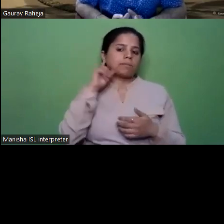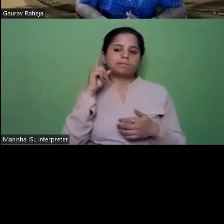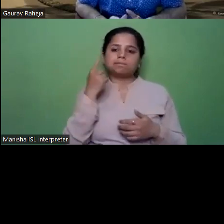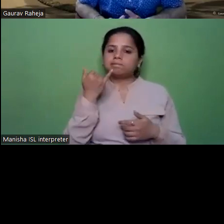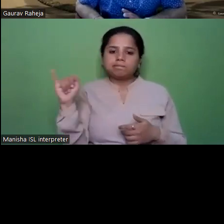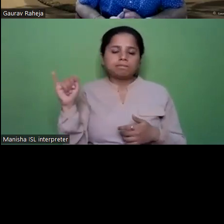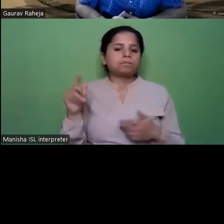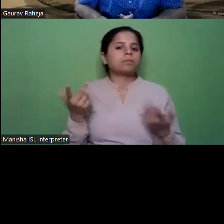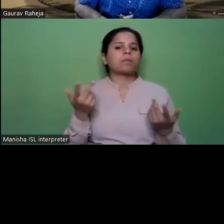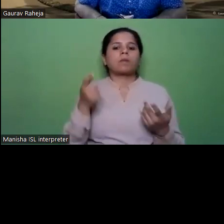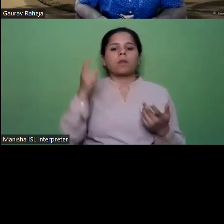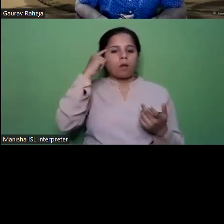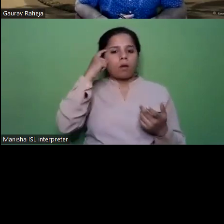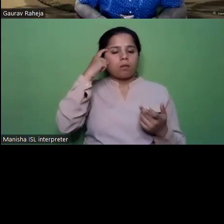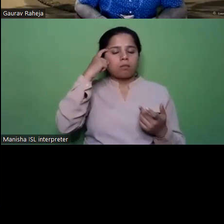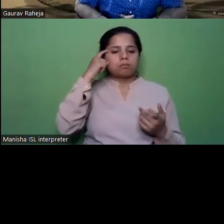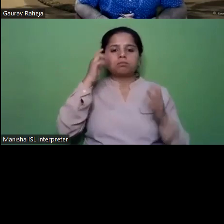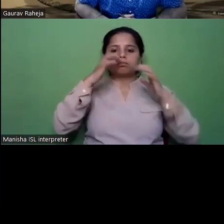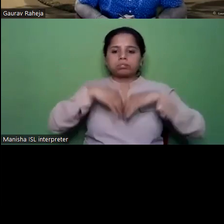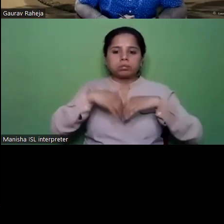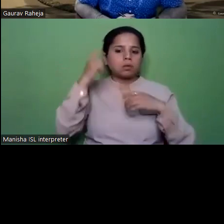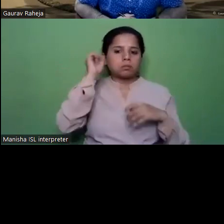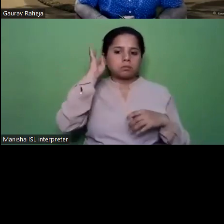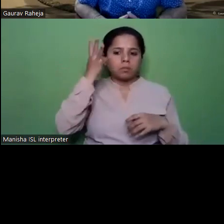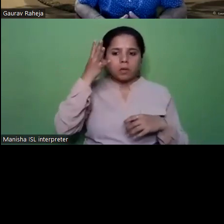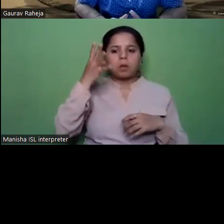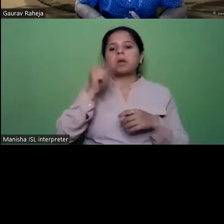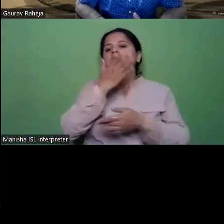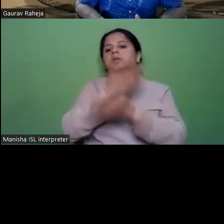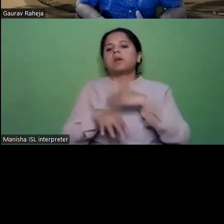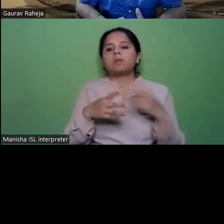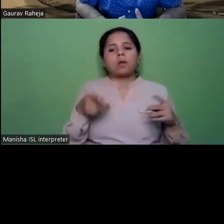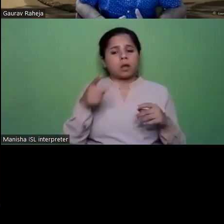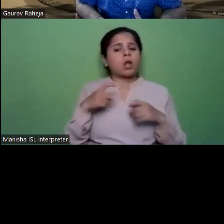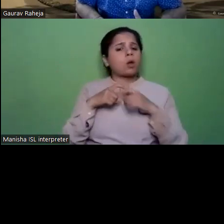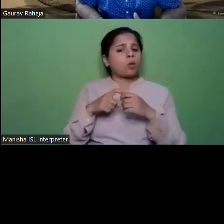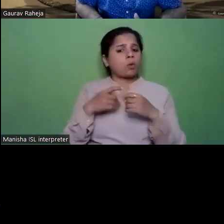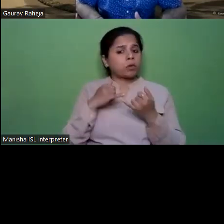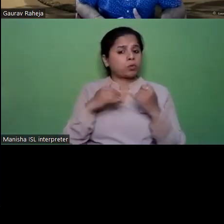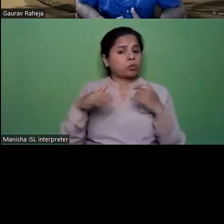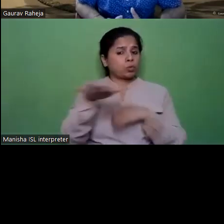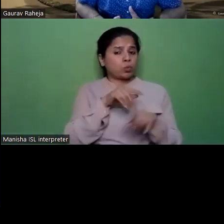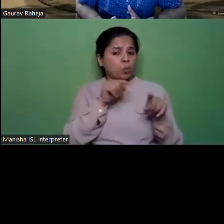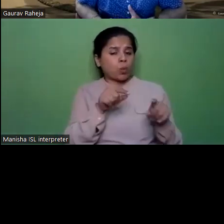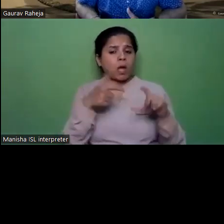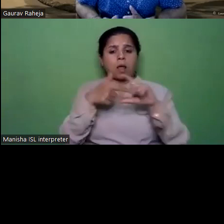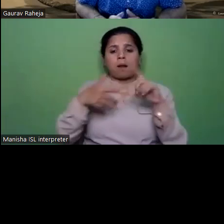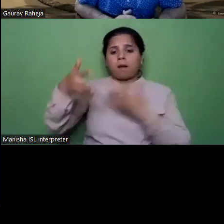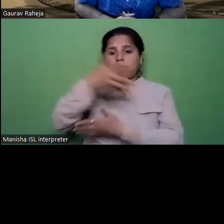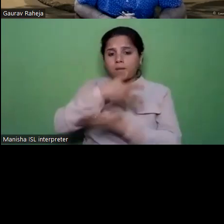of challenges that we may have. The question is, does my society, does my environment, does